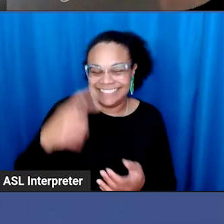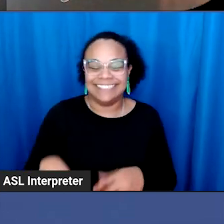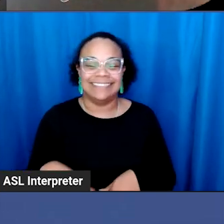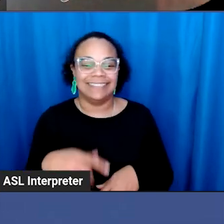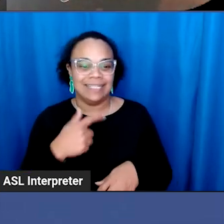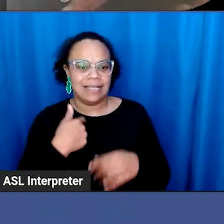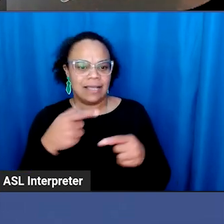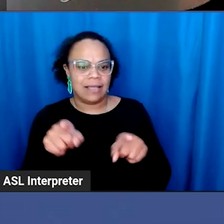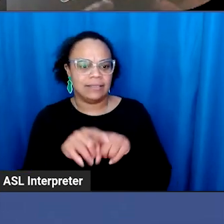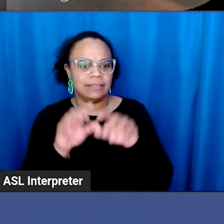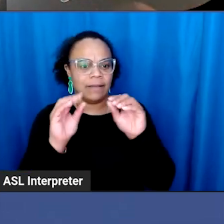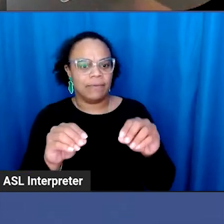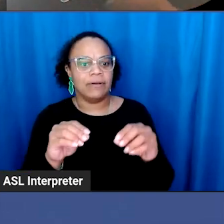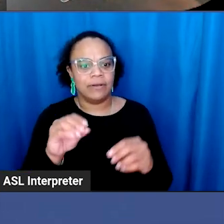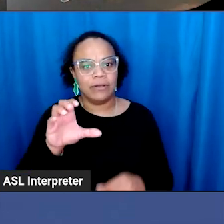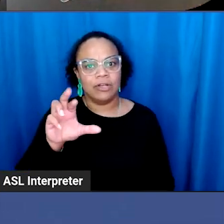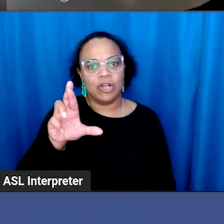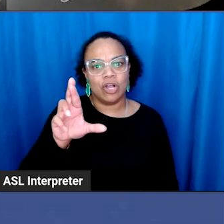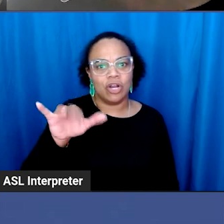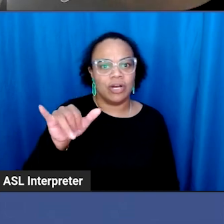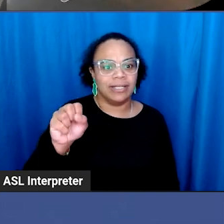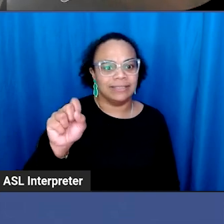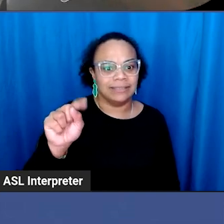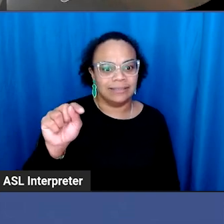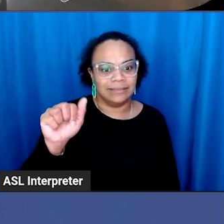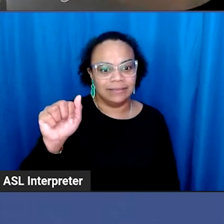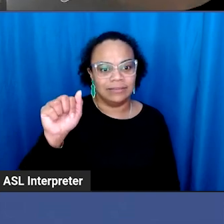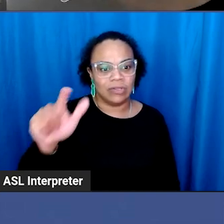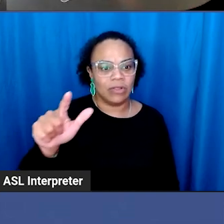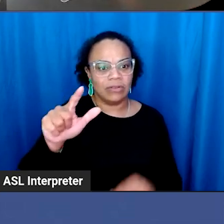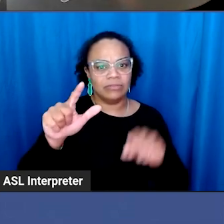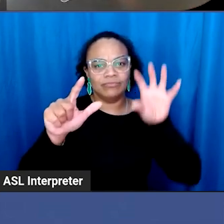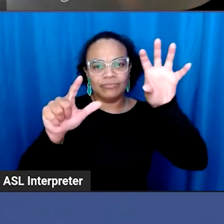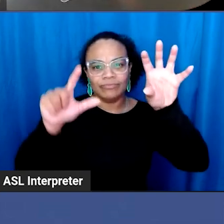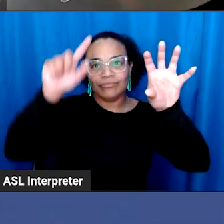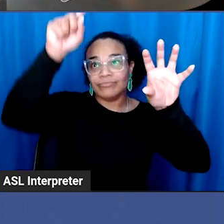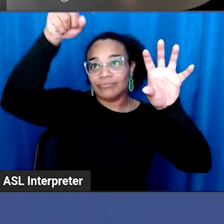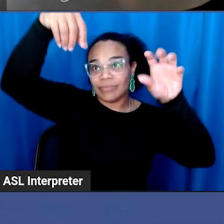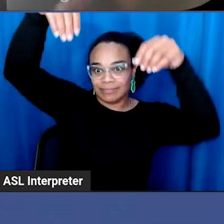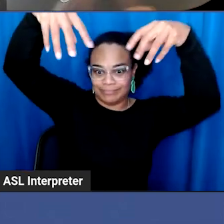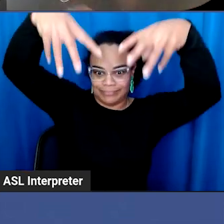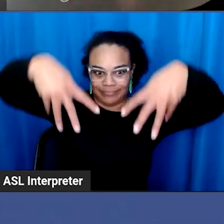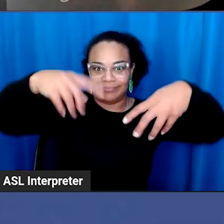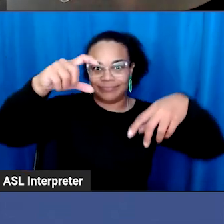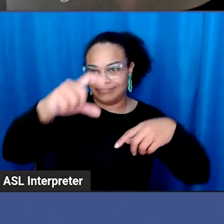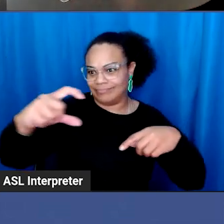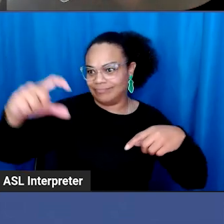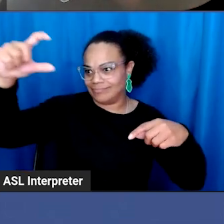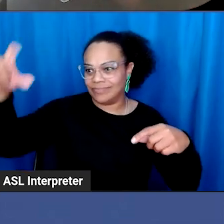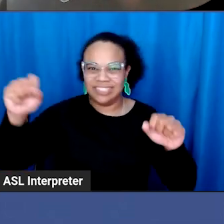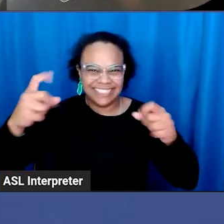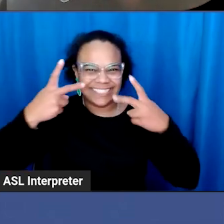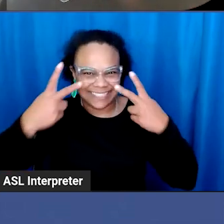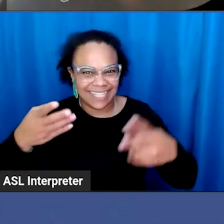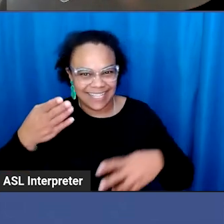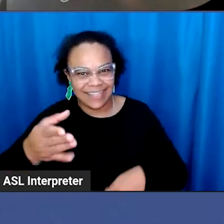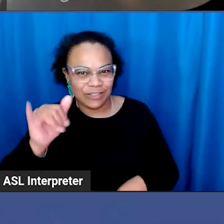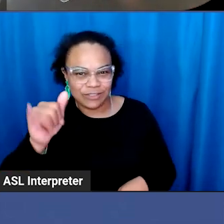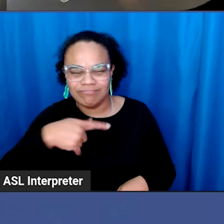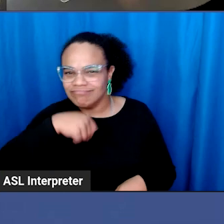And then I put the crystal elements just because I love crystals and wind chimes. You can see that there as